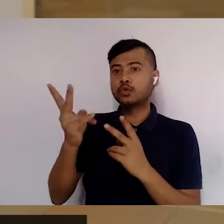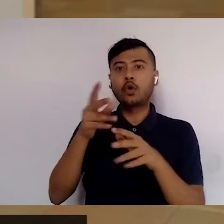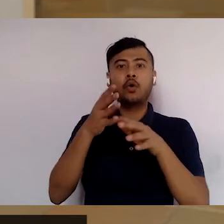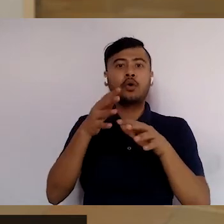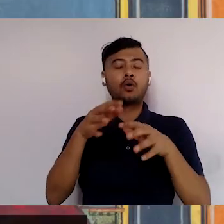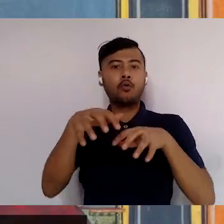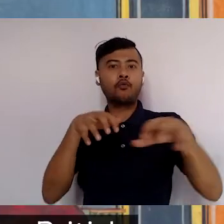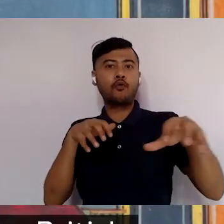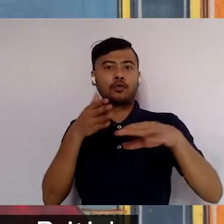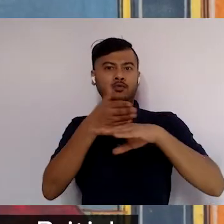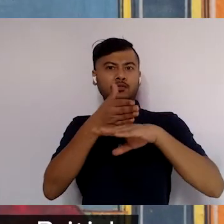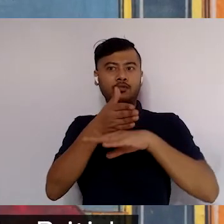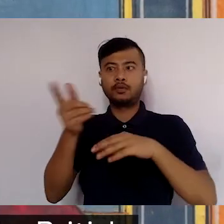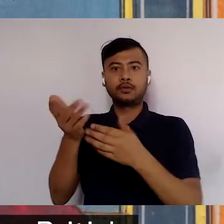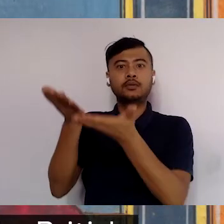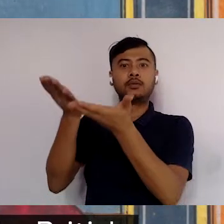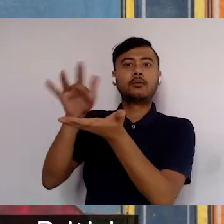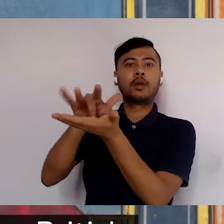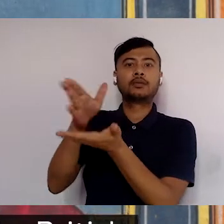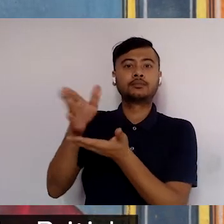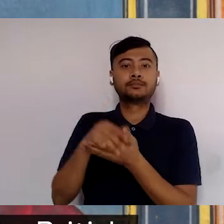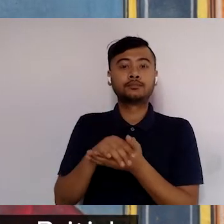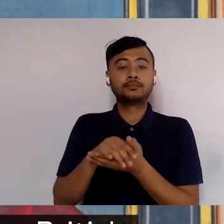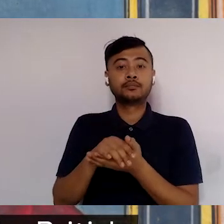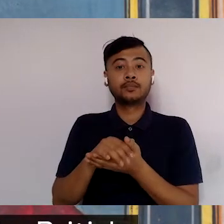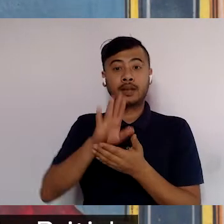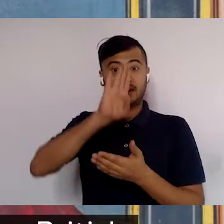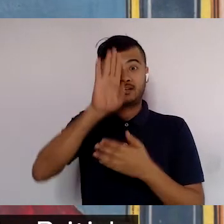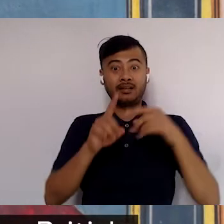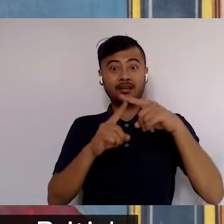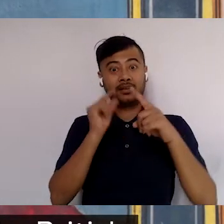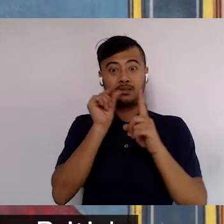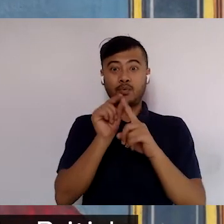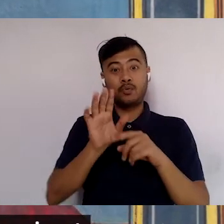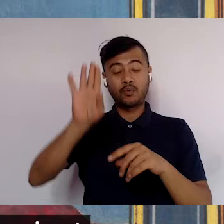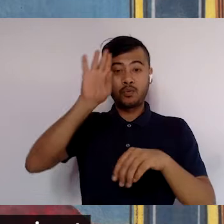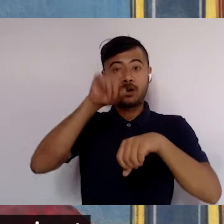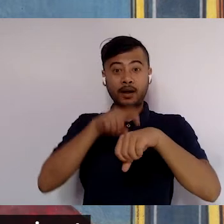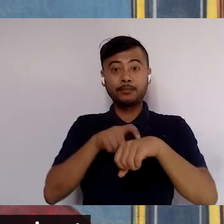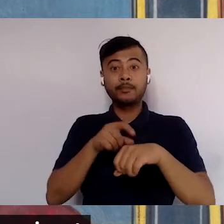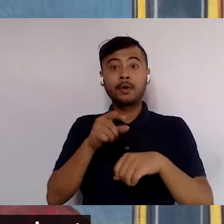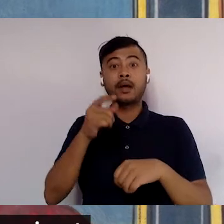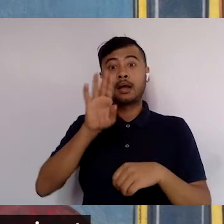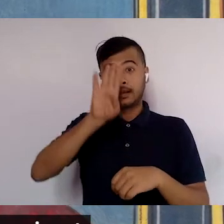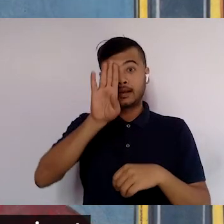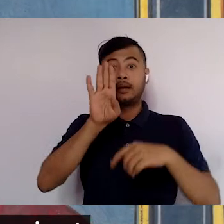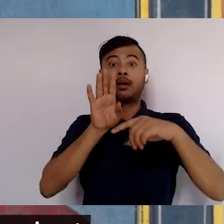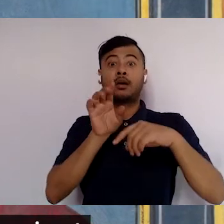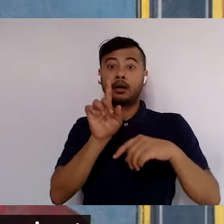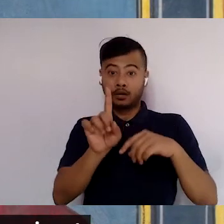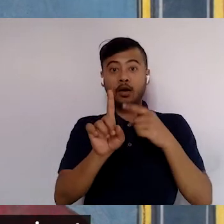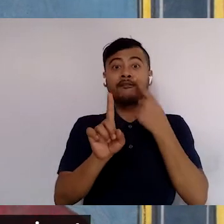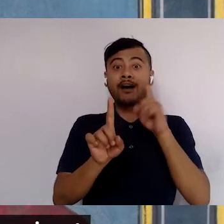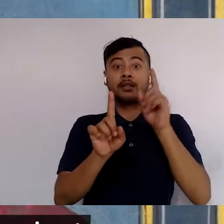convey. The great threat to Tipu Sultan's kingdom came from the British. He and his father, between them,